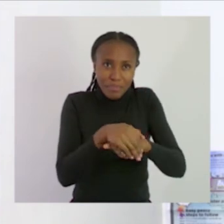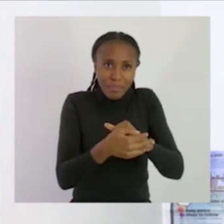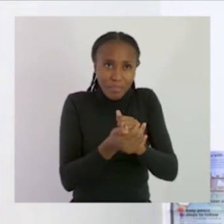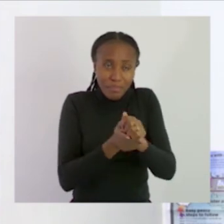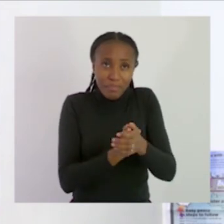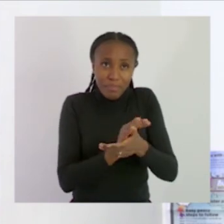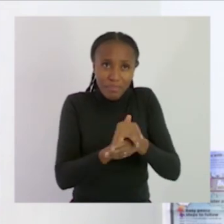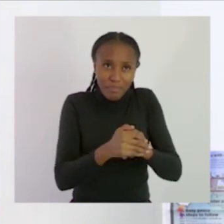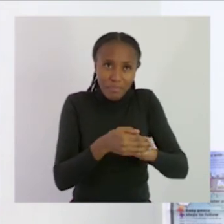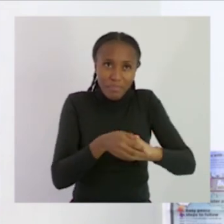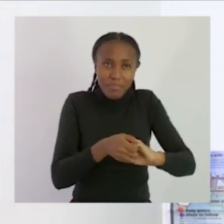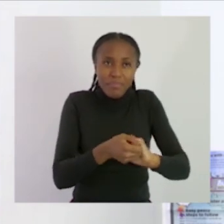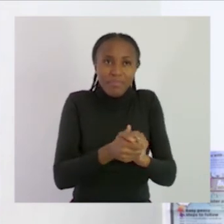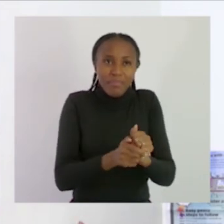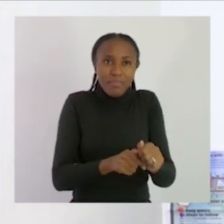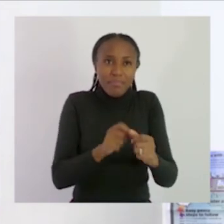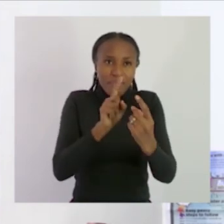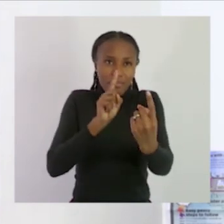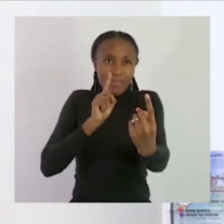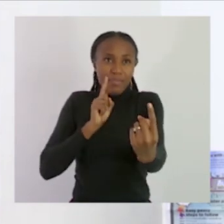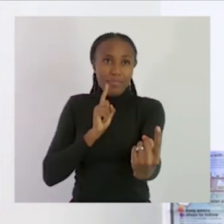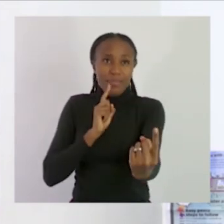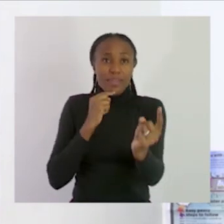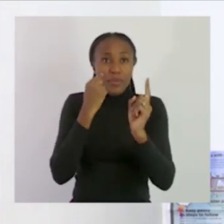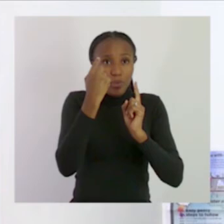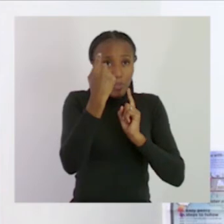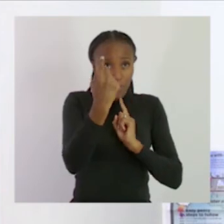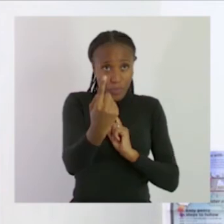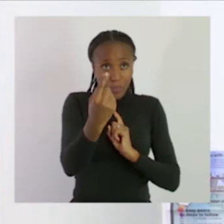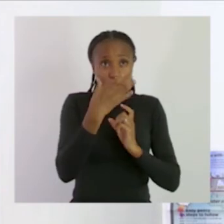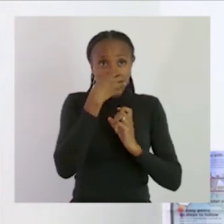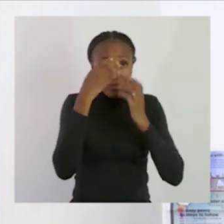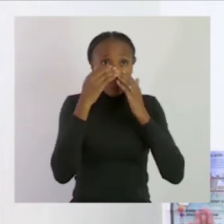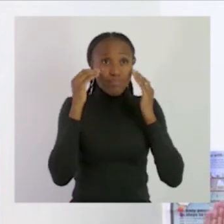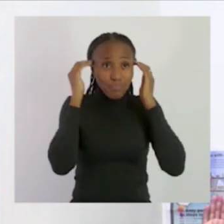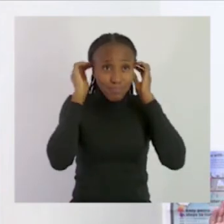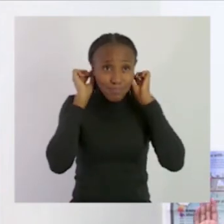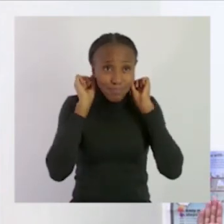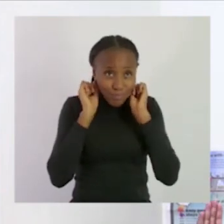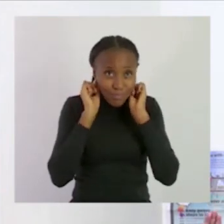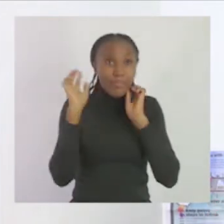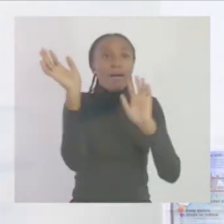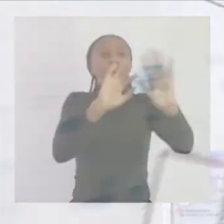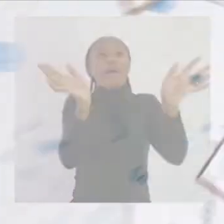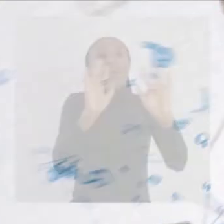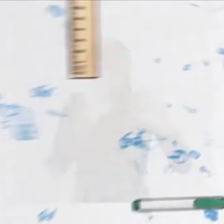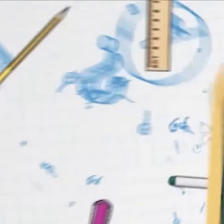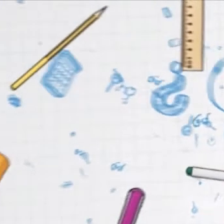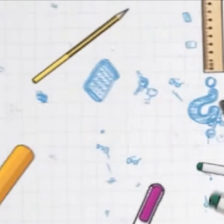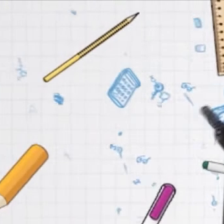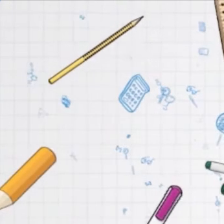and keep self-distancing as well as wearing our mask. Bye-bye.